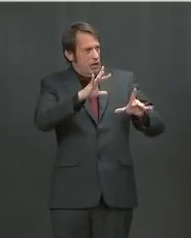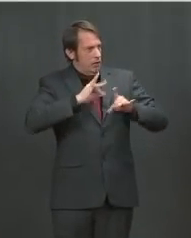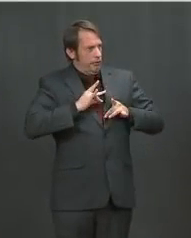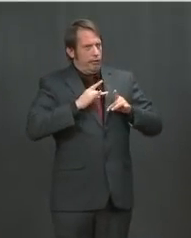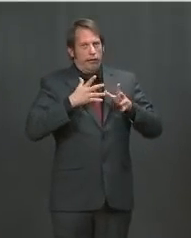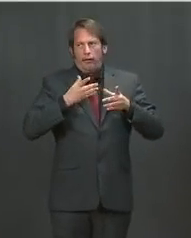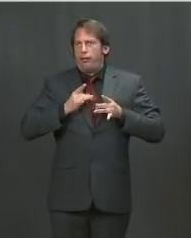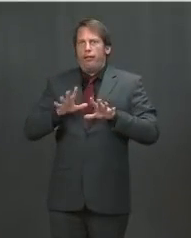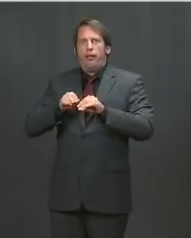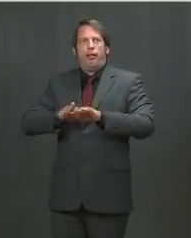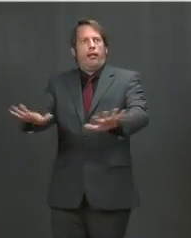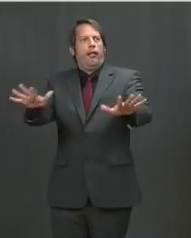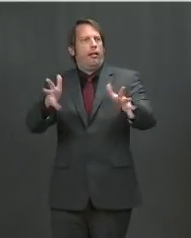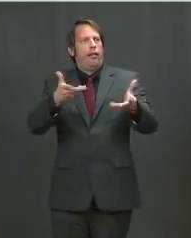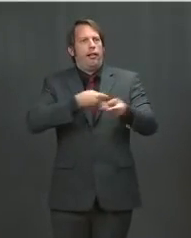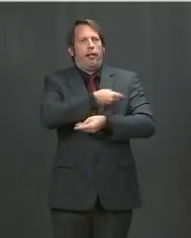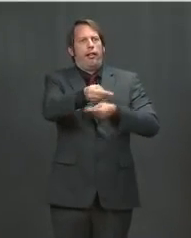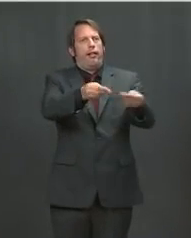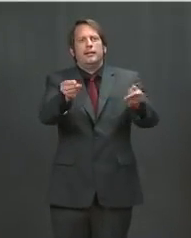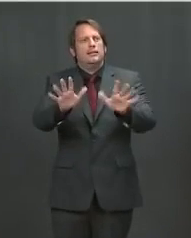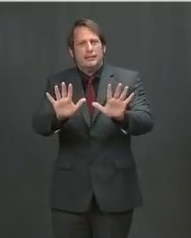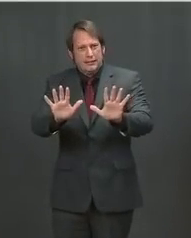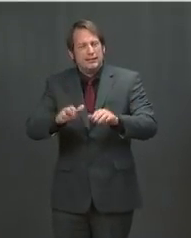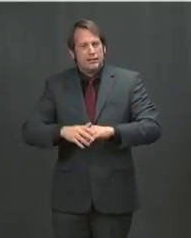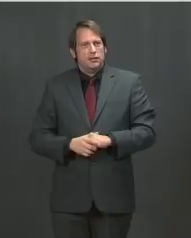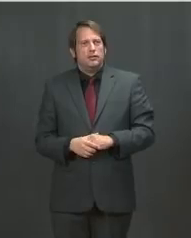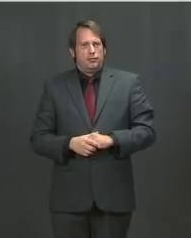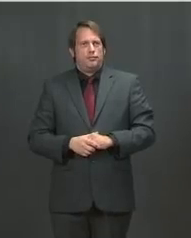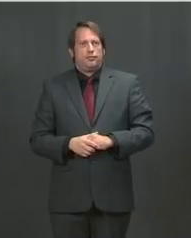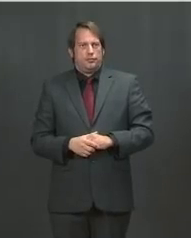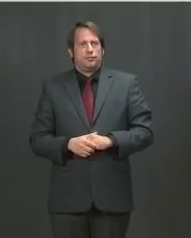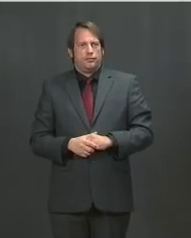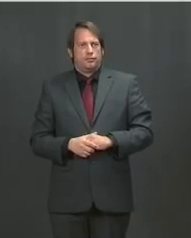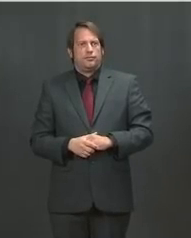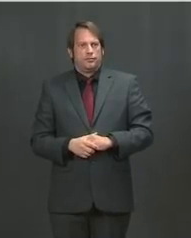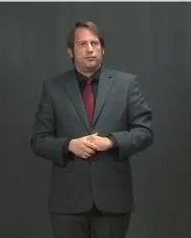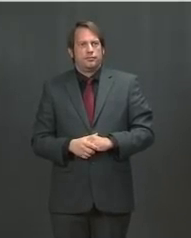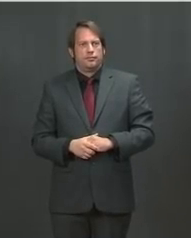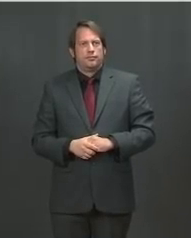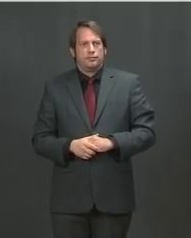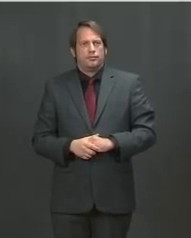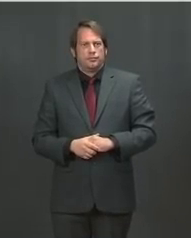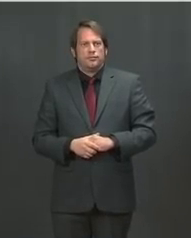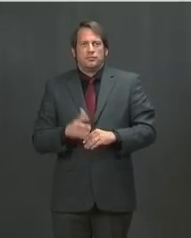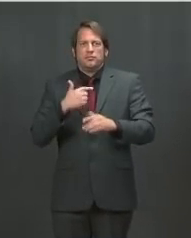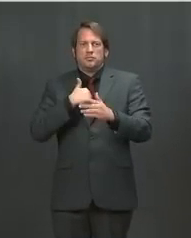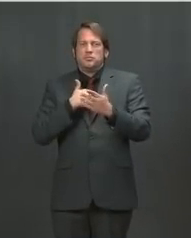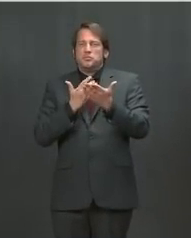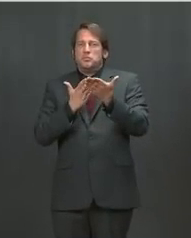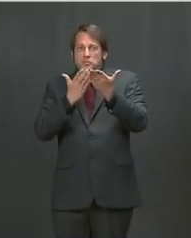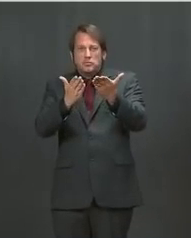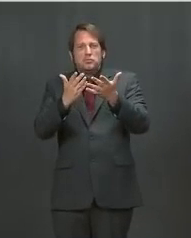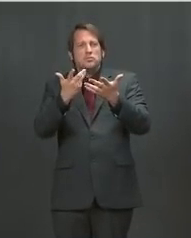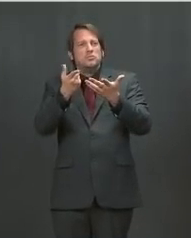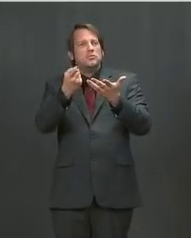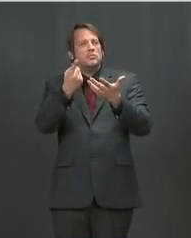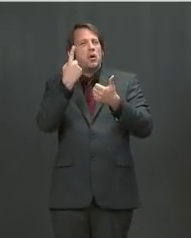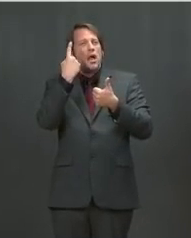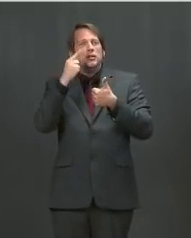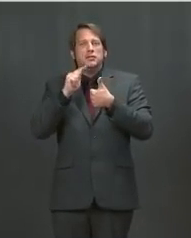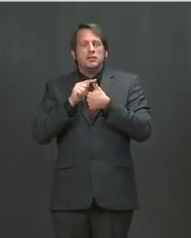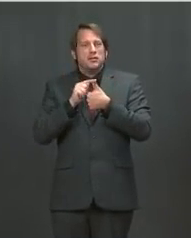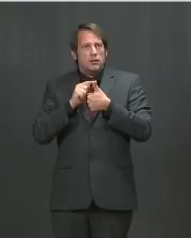to consider adjustments to meet their unique needs and circumstances. For example, in areas of substantial or